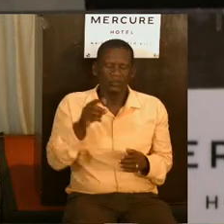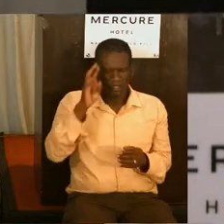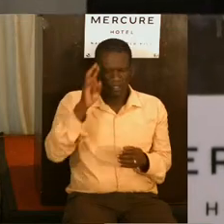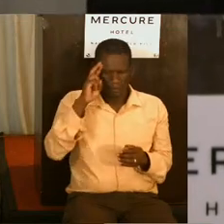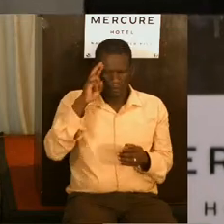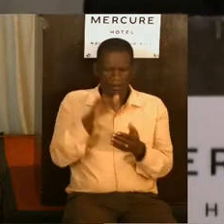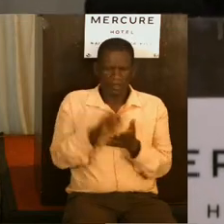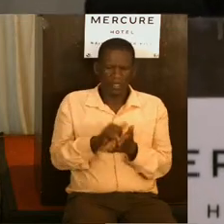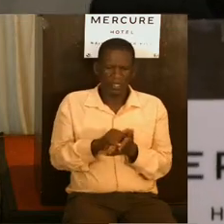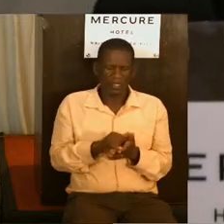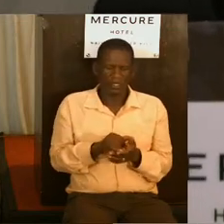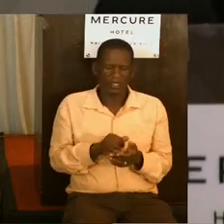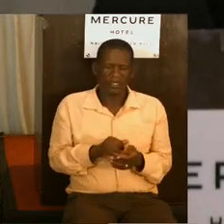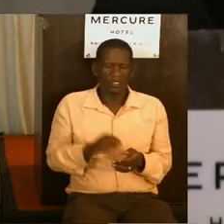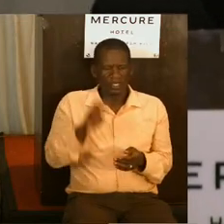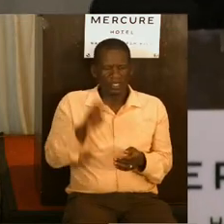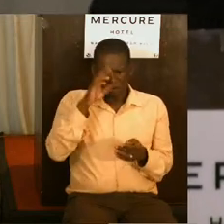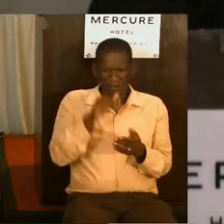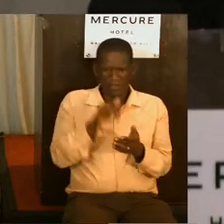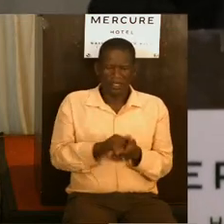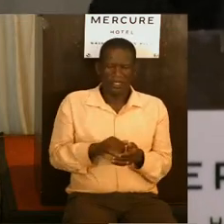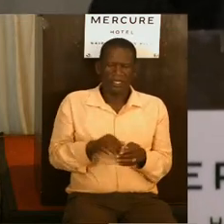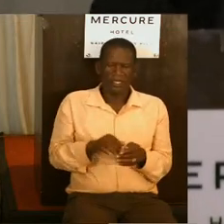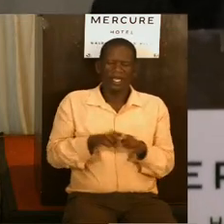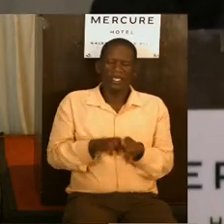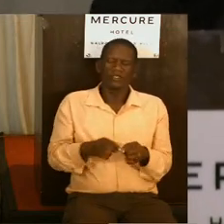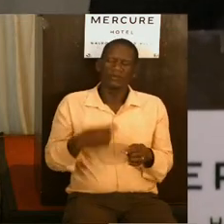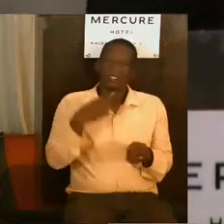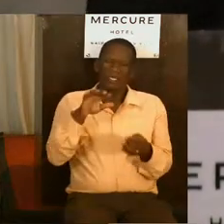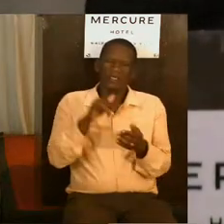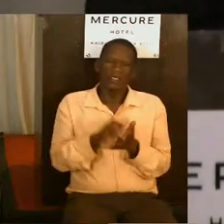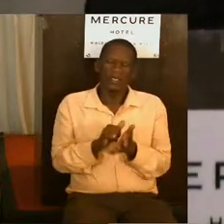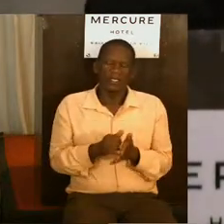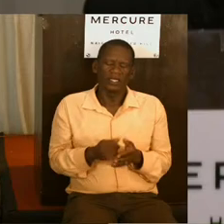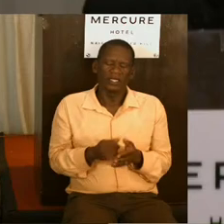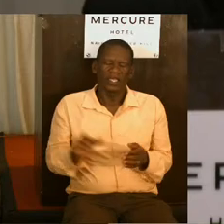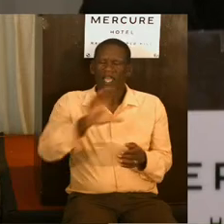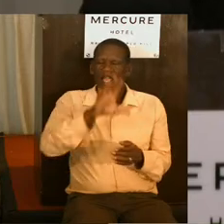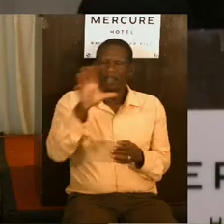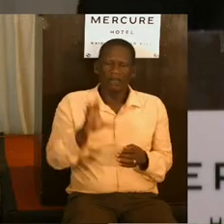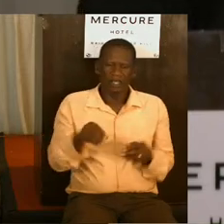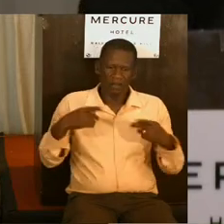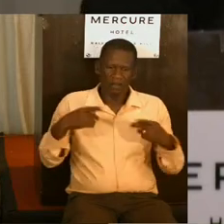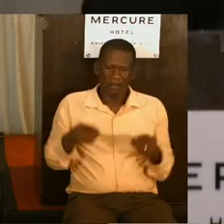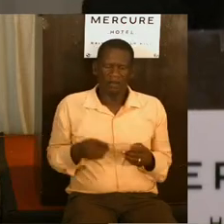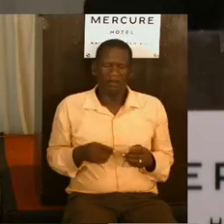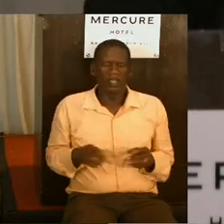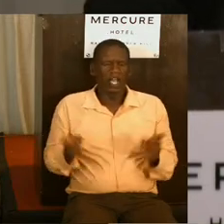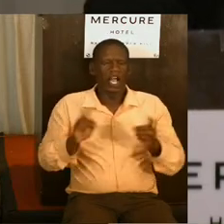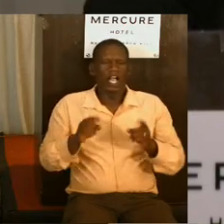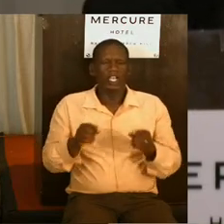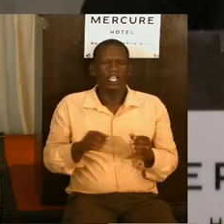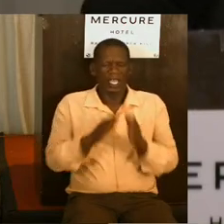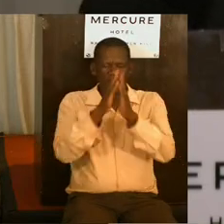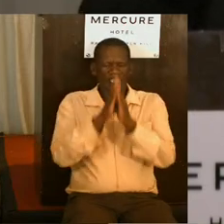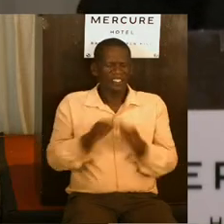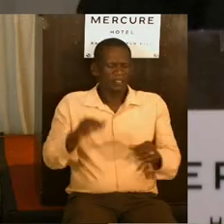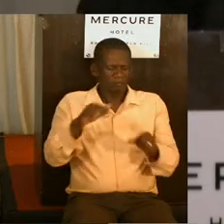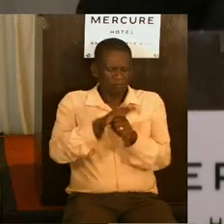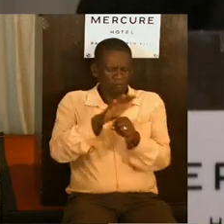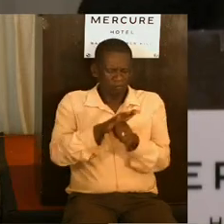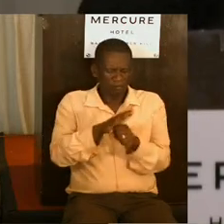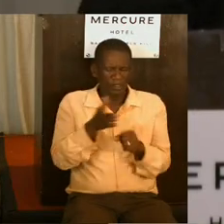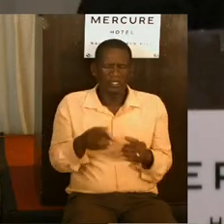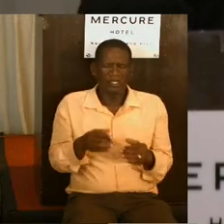remember SBT said that uh Africans are notorious religious